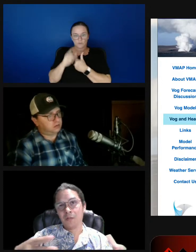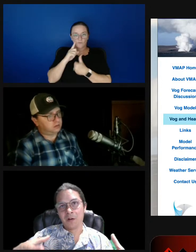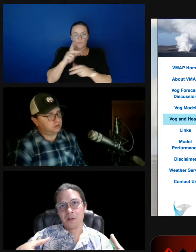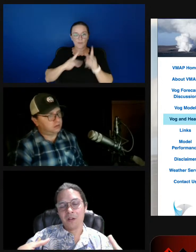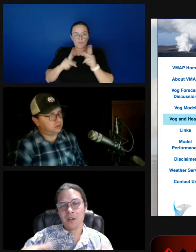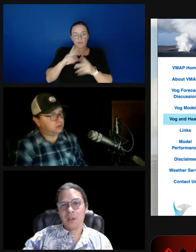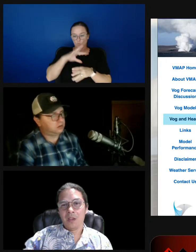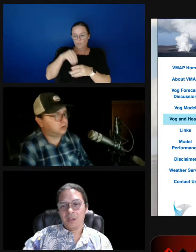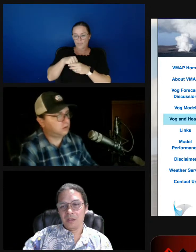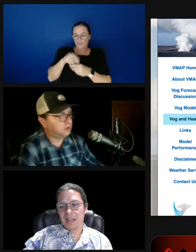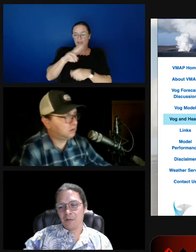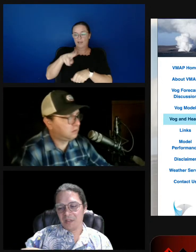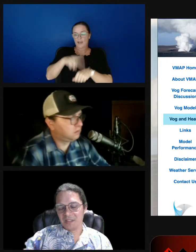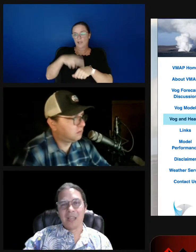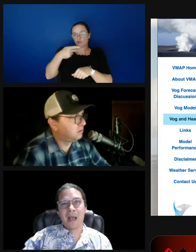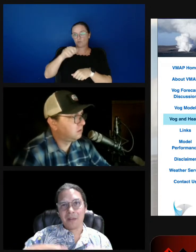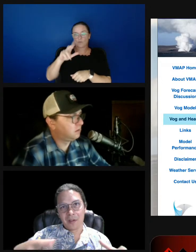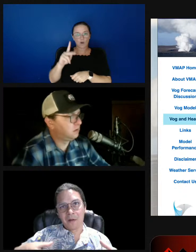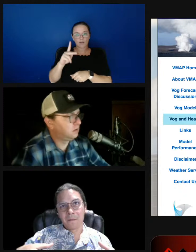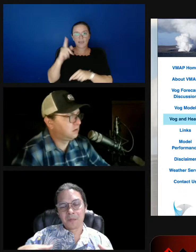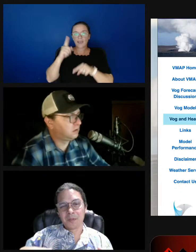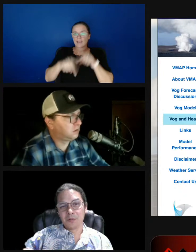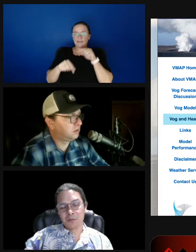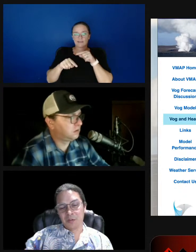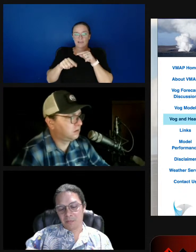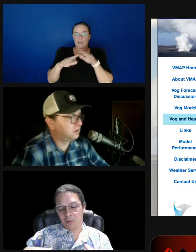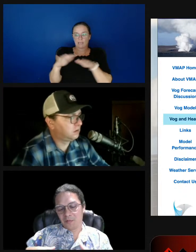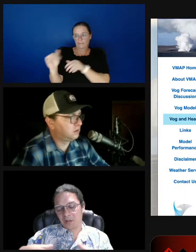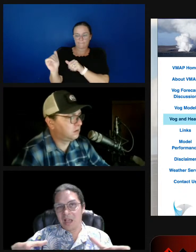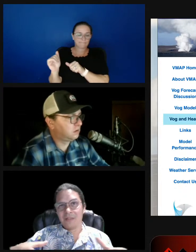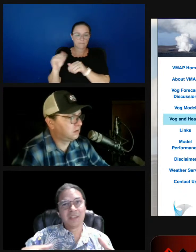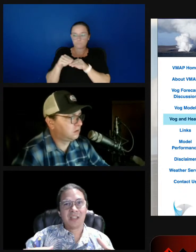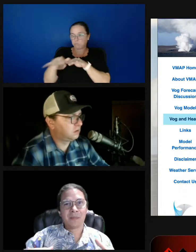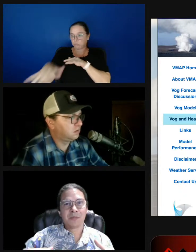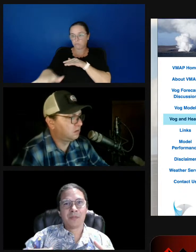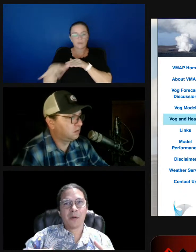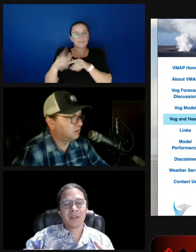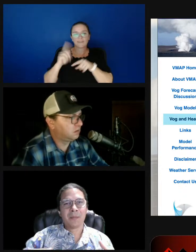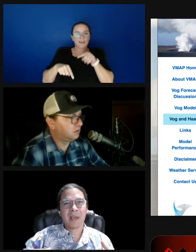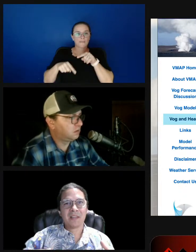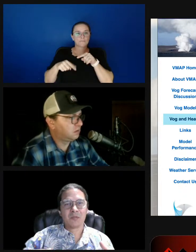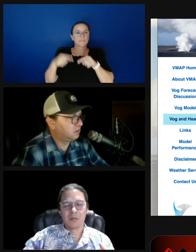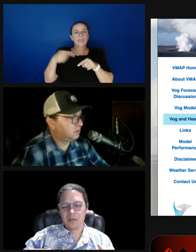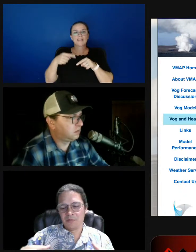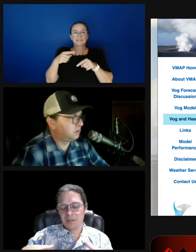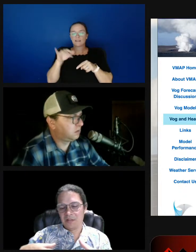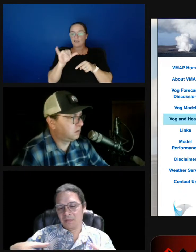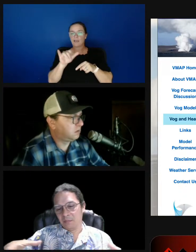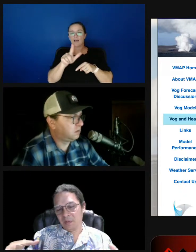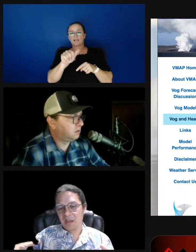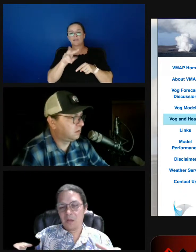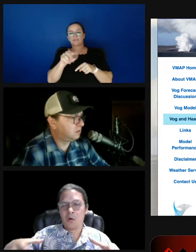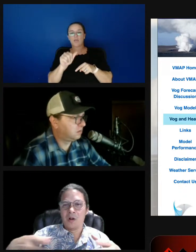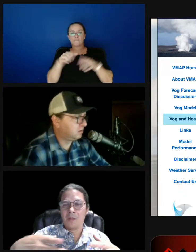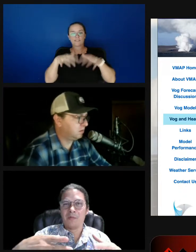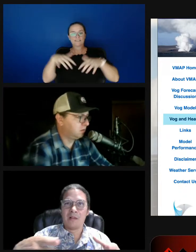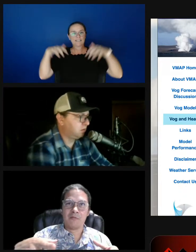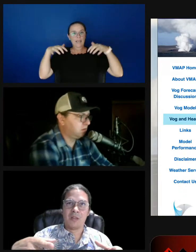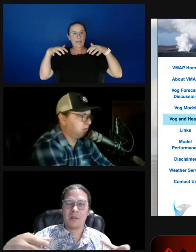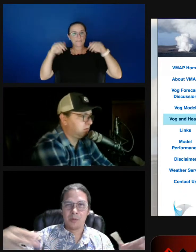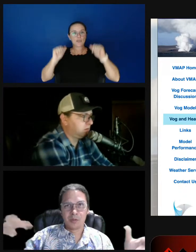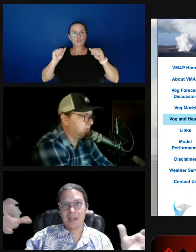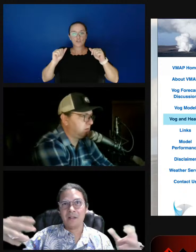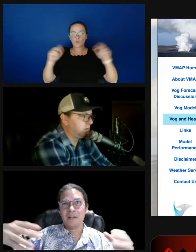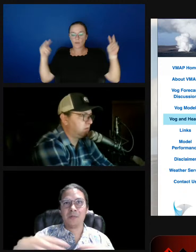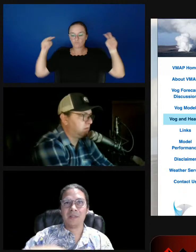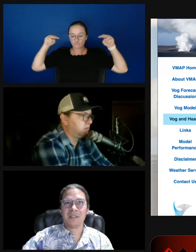within the crater. It can't really escape out of there. So it's really a perfect lava stadium, as we've called it in the past, where you can really be anywhere up and around a